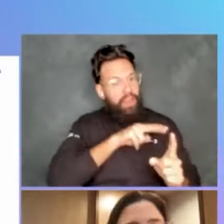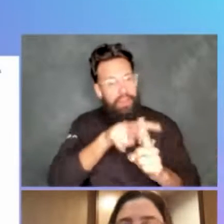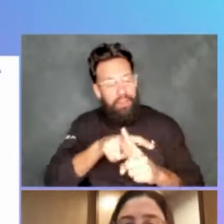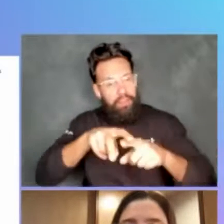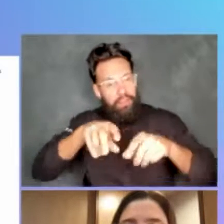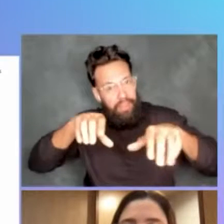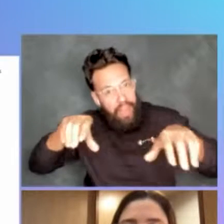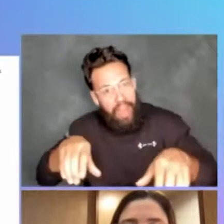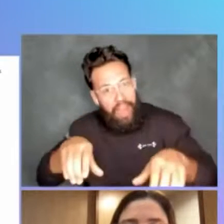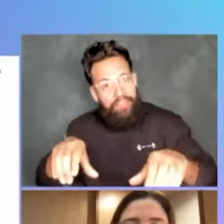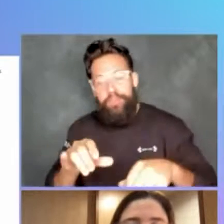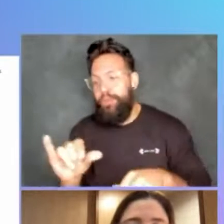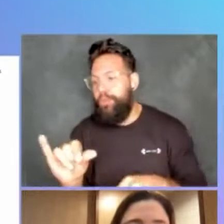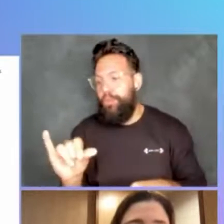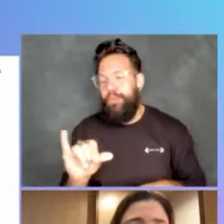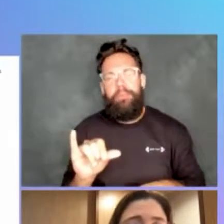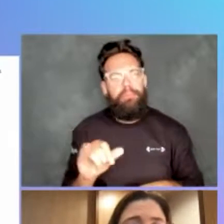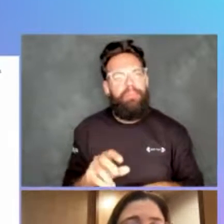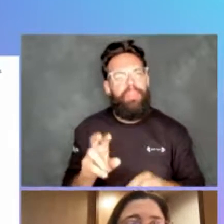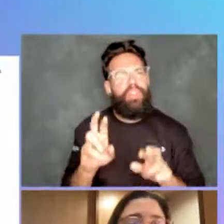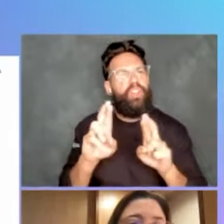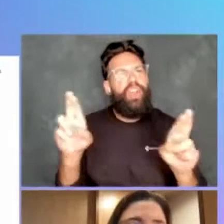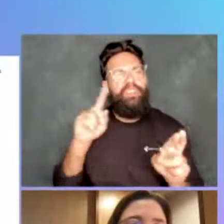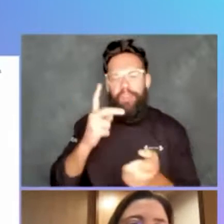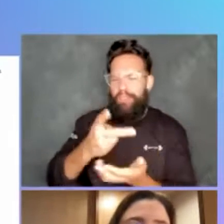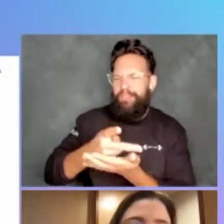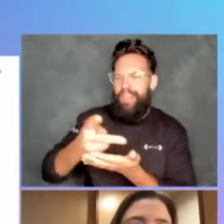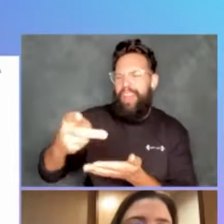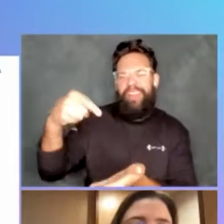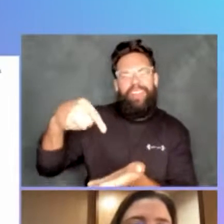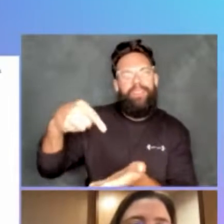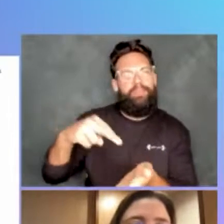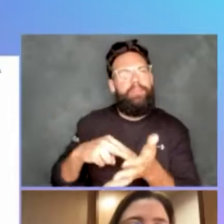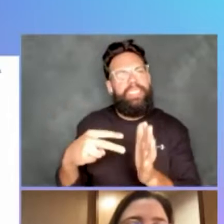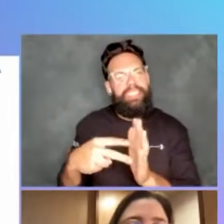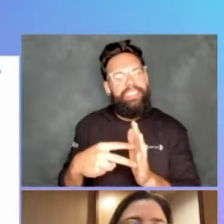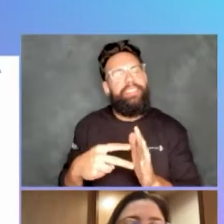to get ready to fail? So the reason I feel like you need to